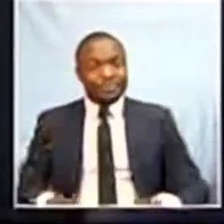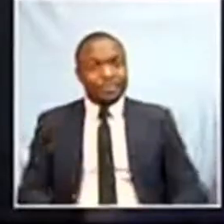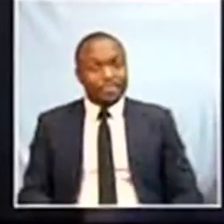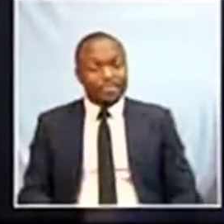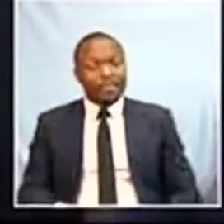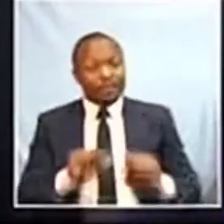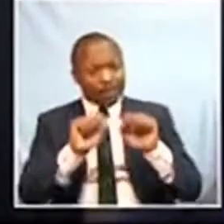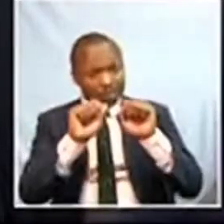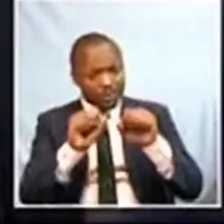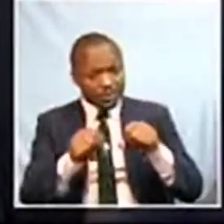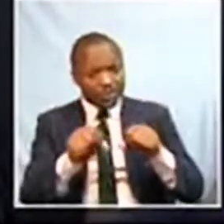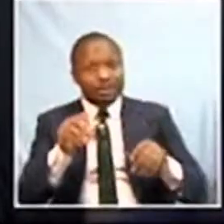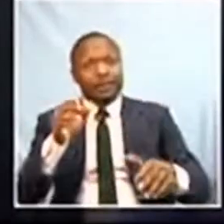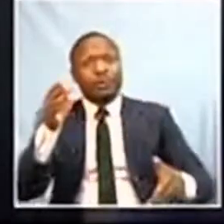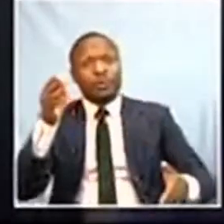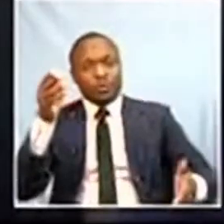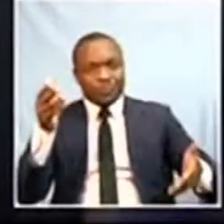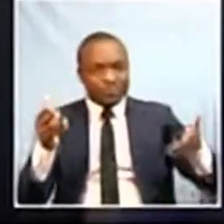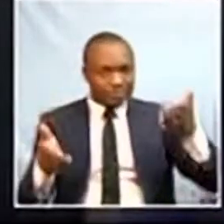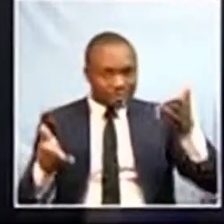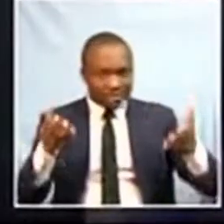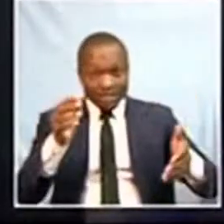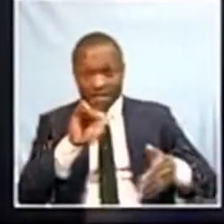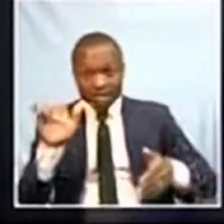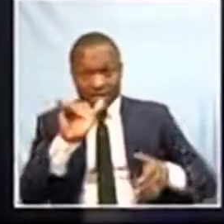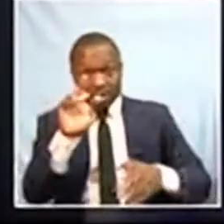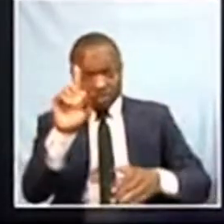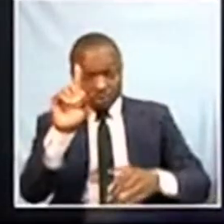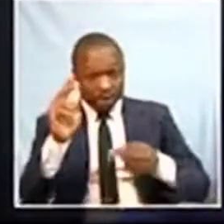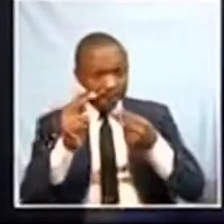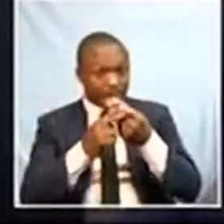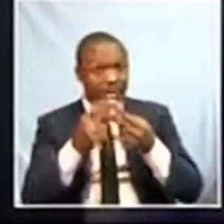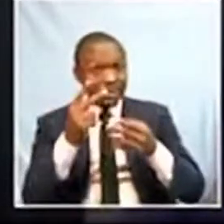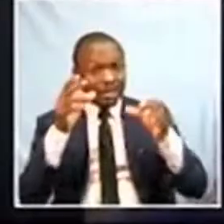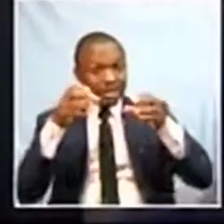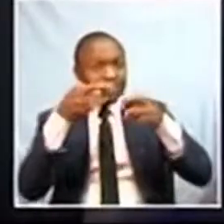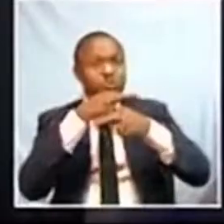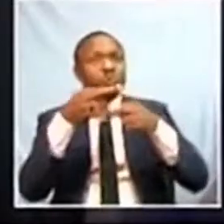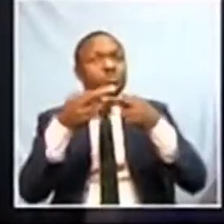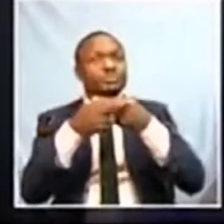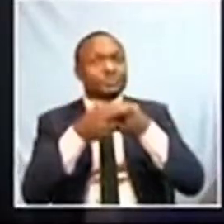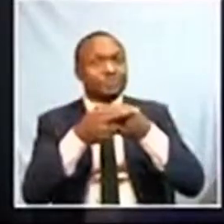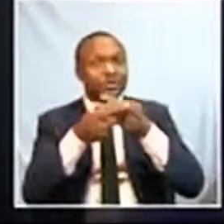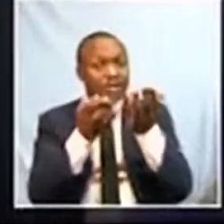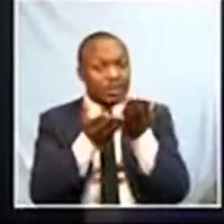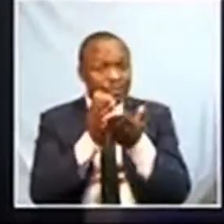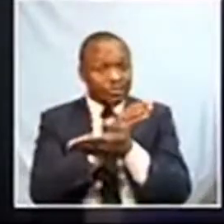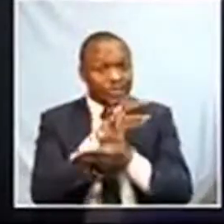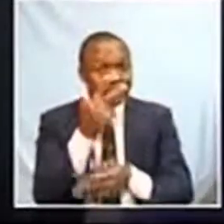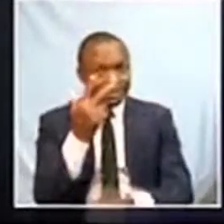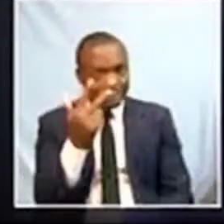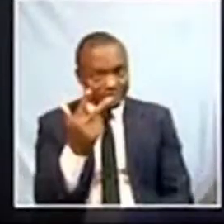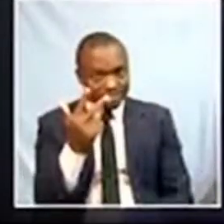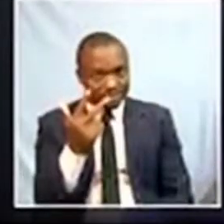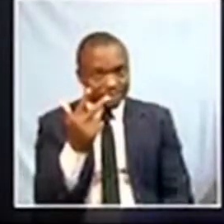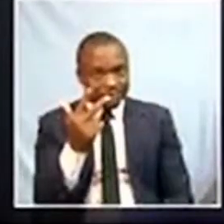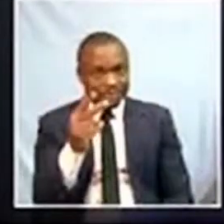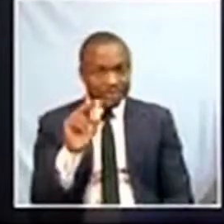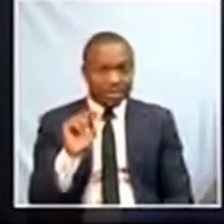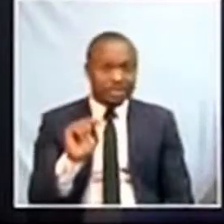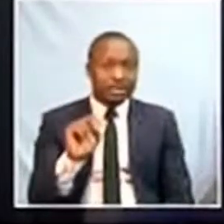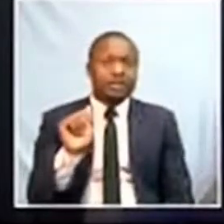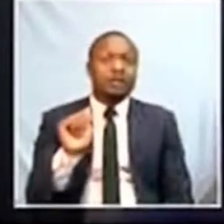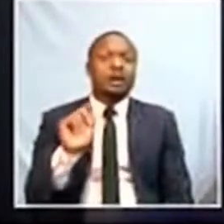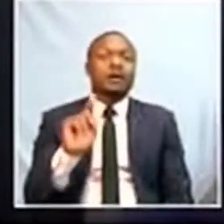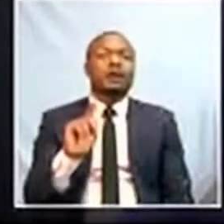You can compare a standard 1x3 classroom block on page 3 at Nakaya